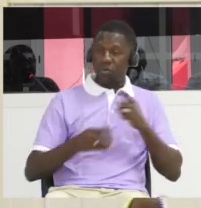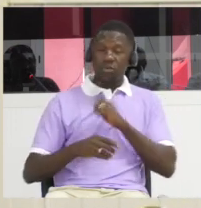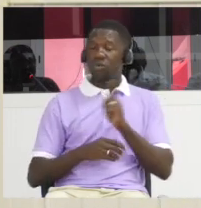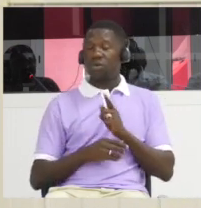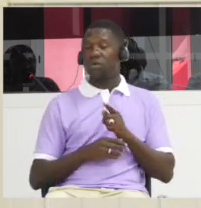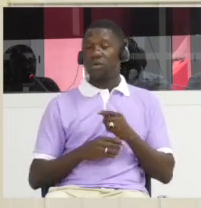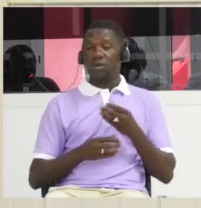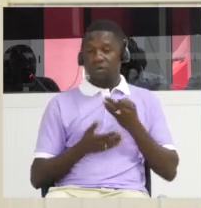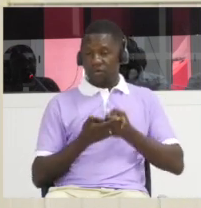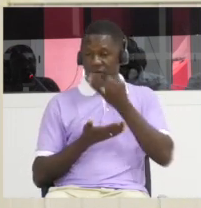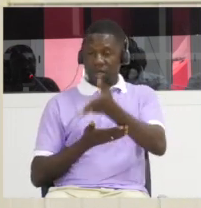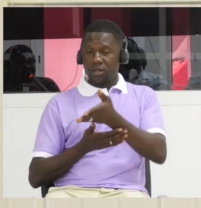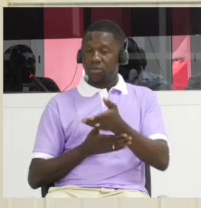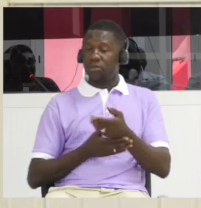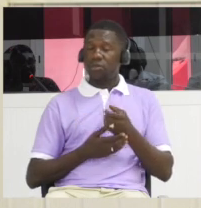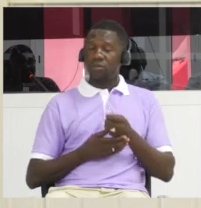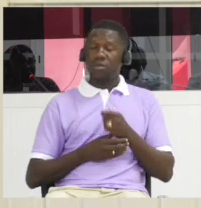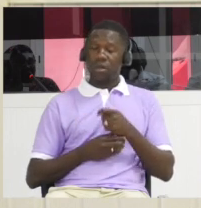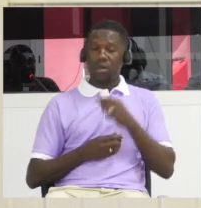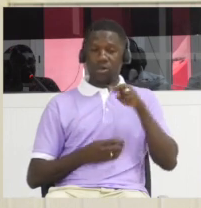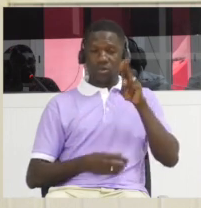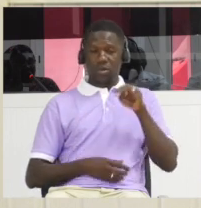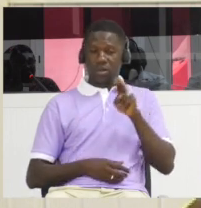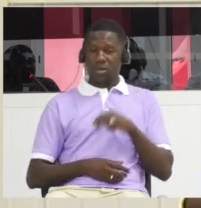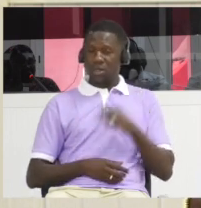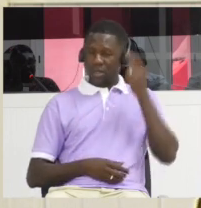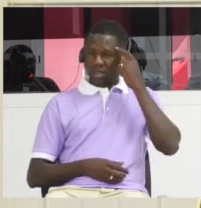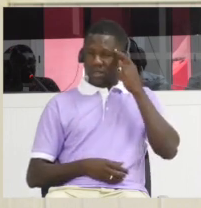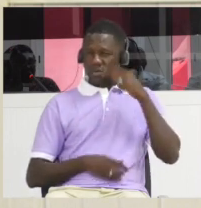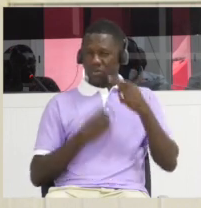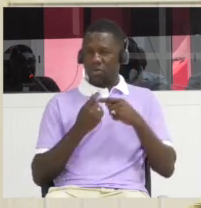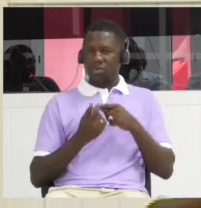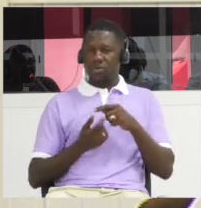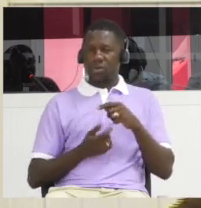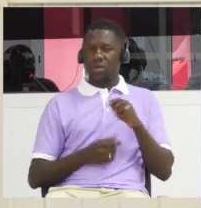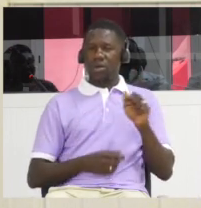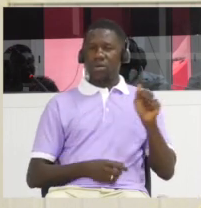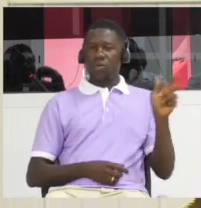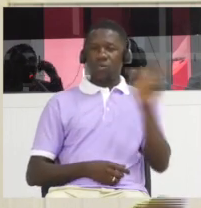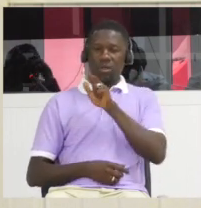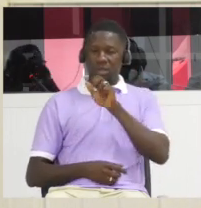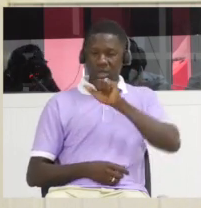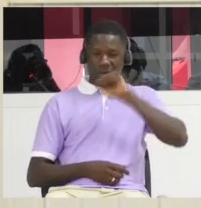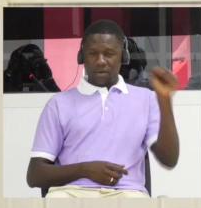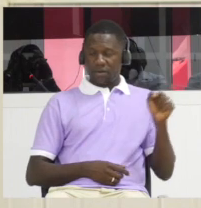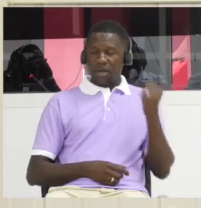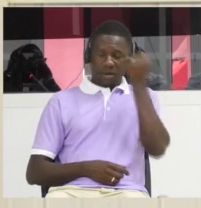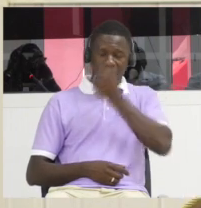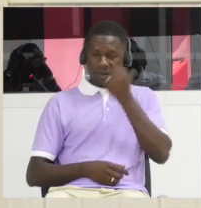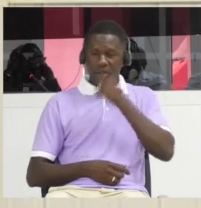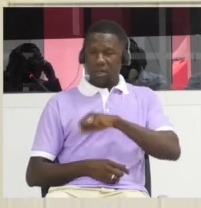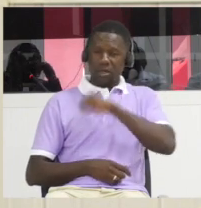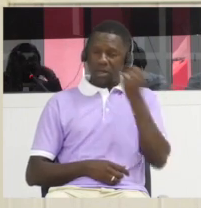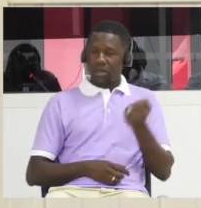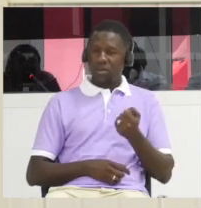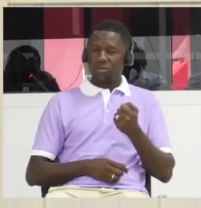from ECOWAS and Gambia government. Maybe the resources were not available, you